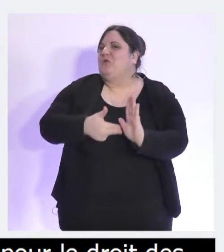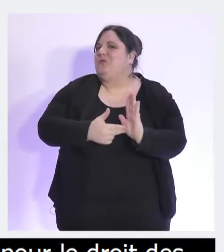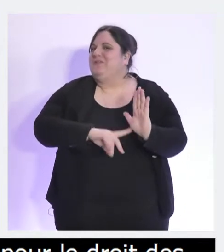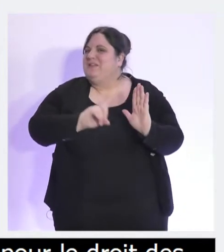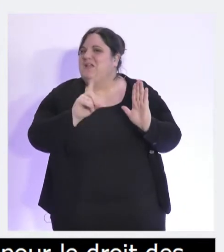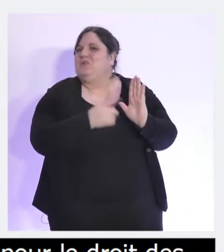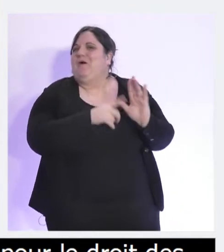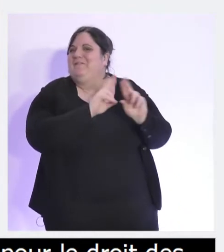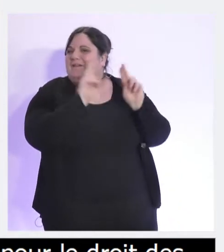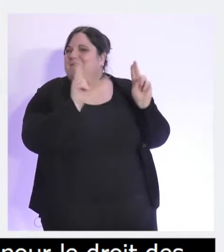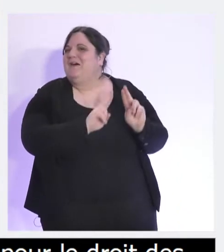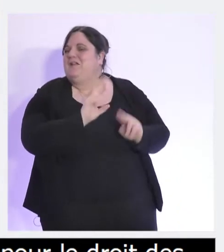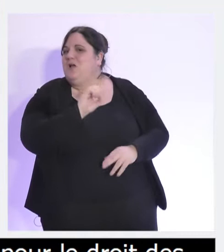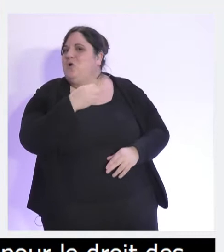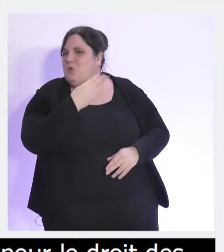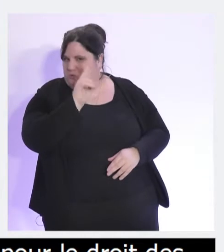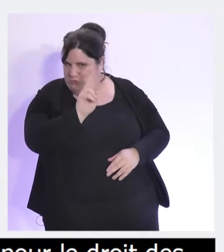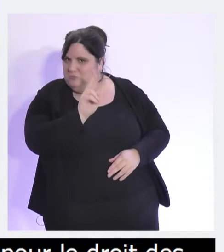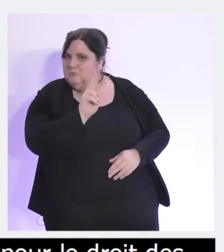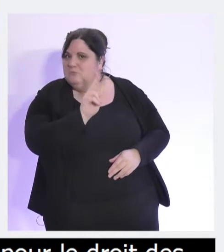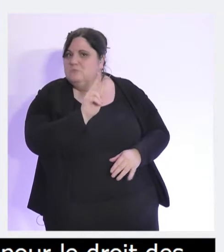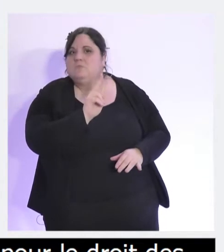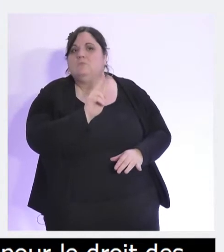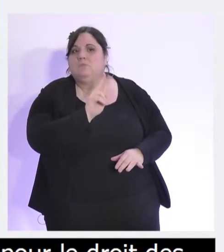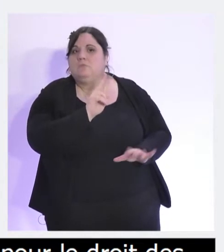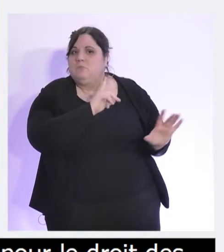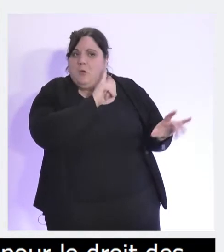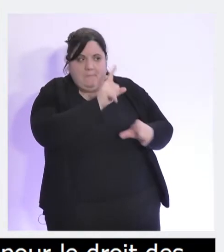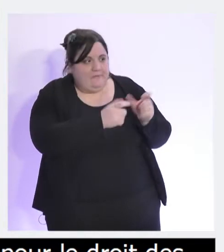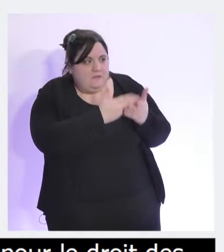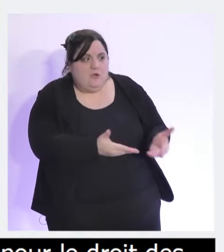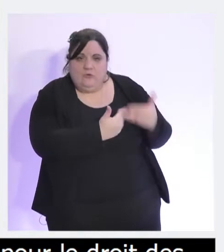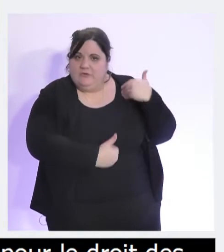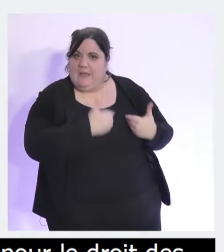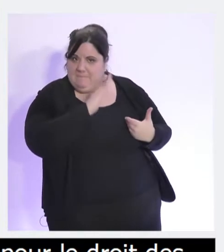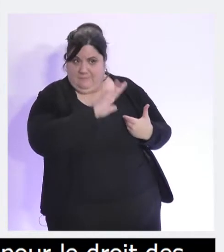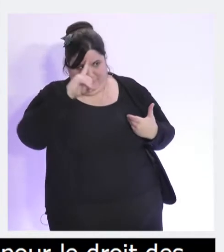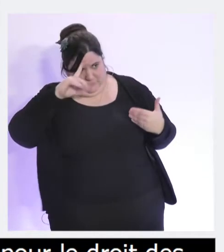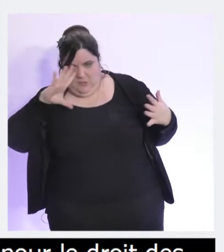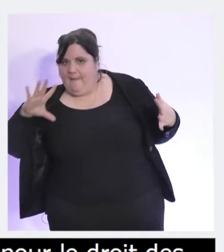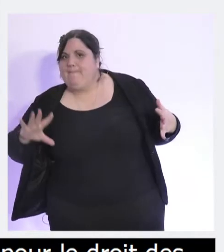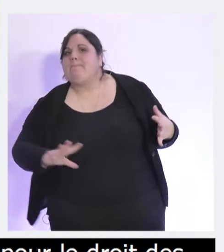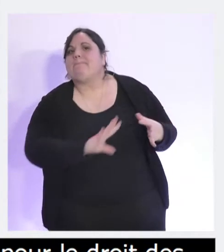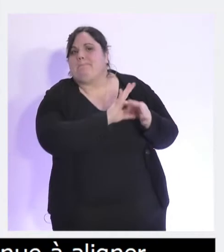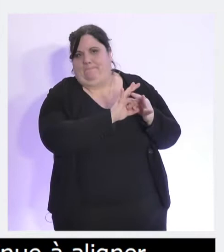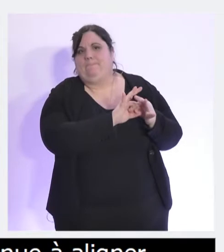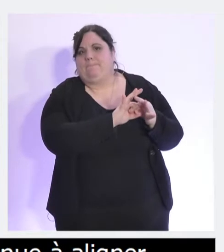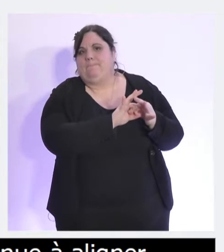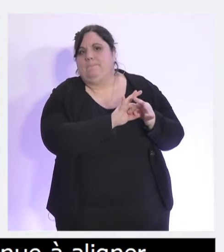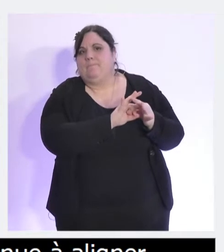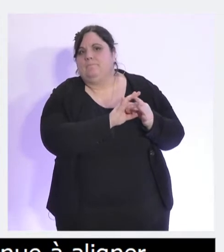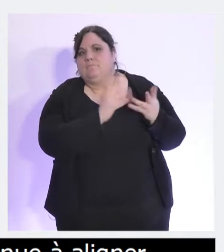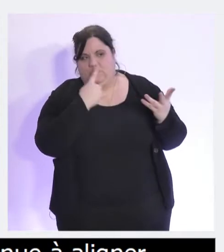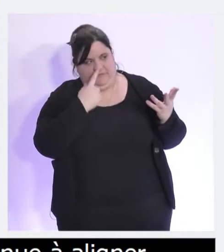party. Our work is ongoing to deliver across all its themes. Accessibility